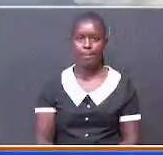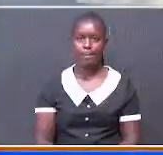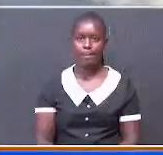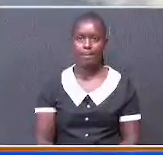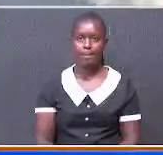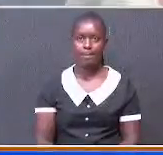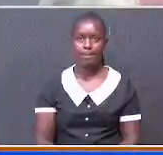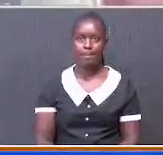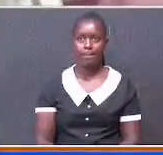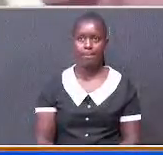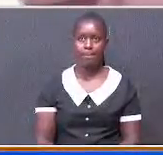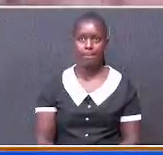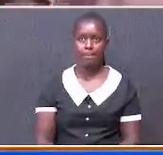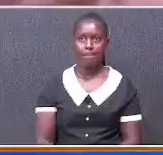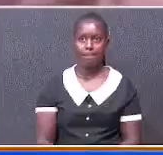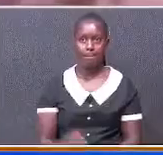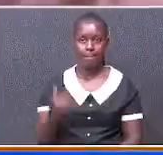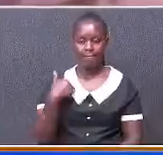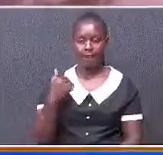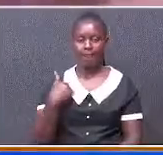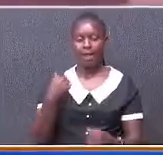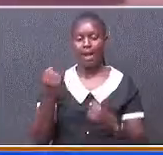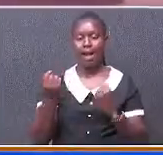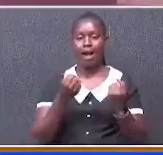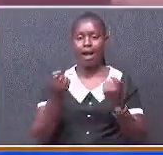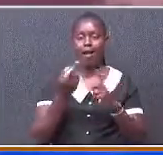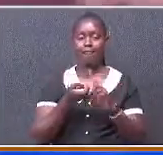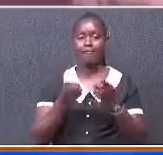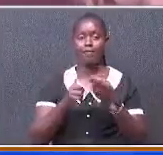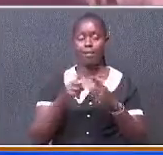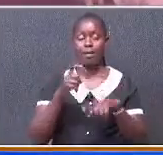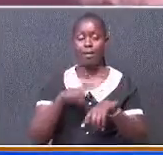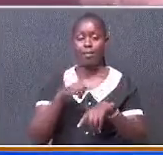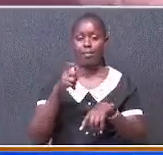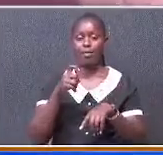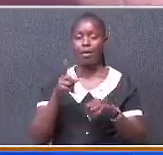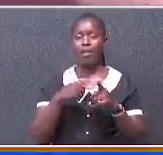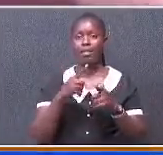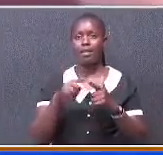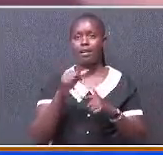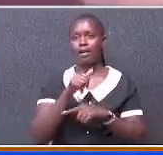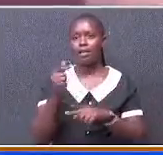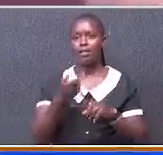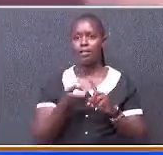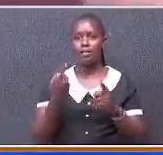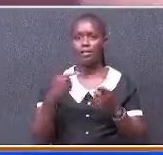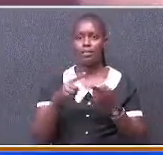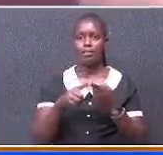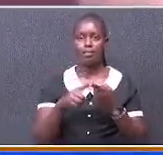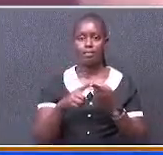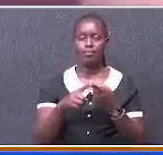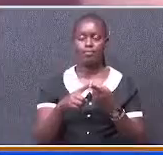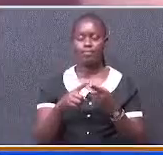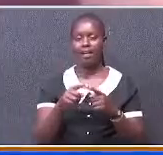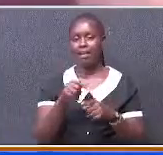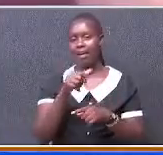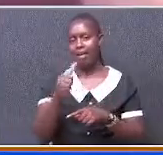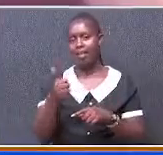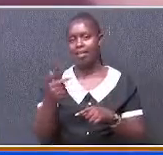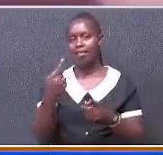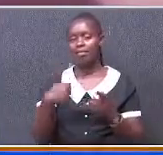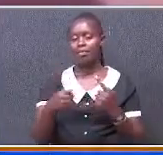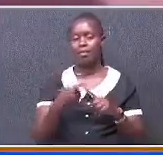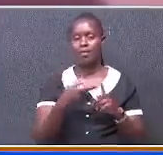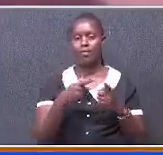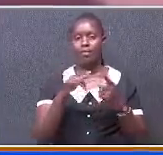Kulikuwa na gari ilikuwa imetoka pande ya Embu na kuna ingine ilikuwa imetoka pande ingine mkono wa wa kulia. Sasa hapo kwa